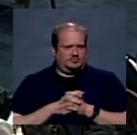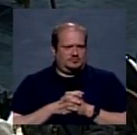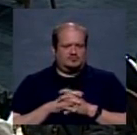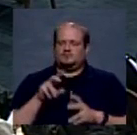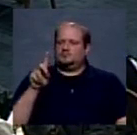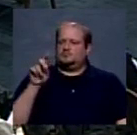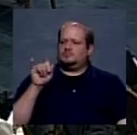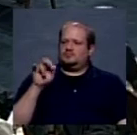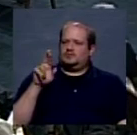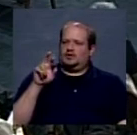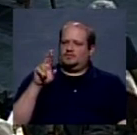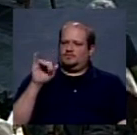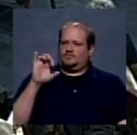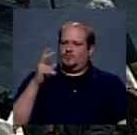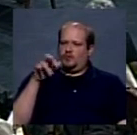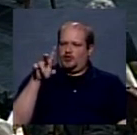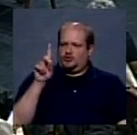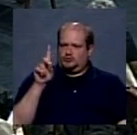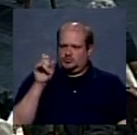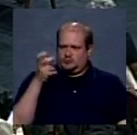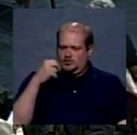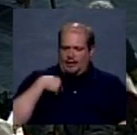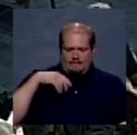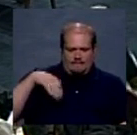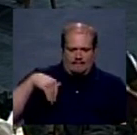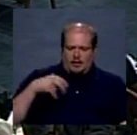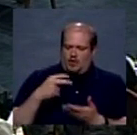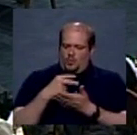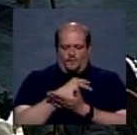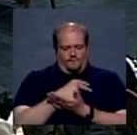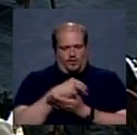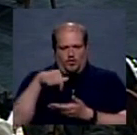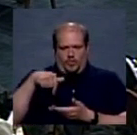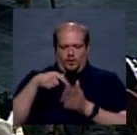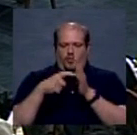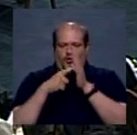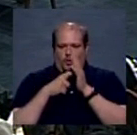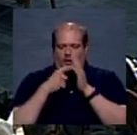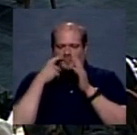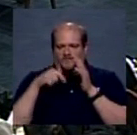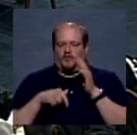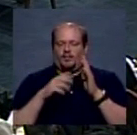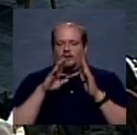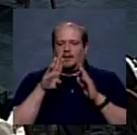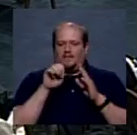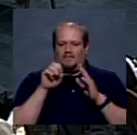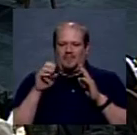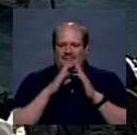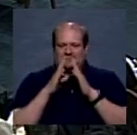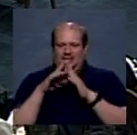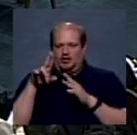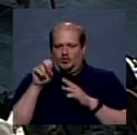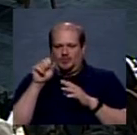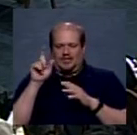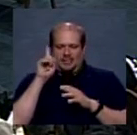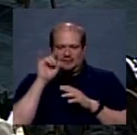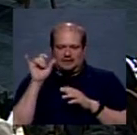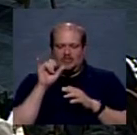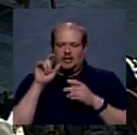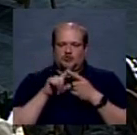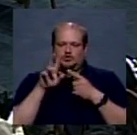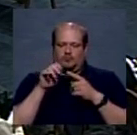Director Richardson, I've not had a chance to review the requirements of Bee City USA, but it does sound like in order